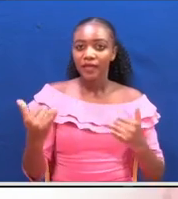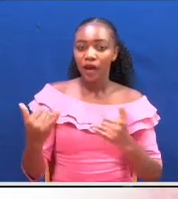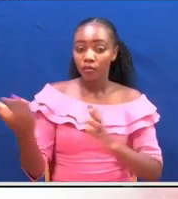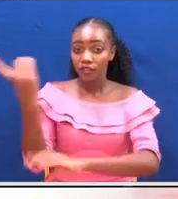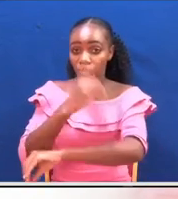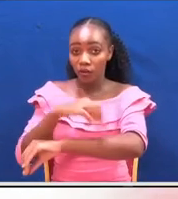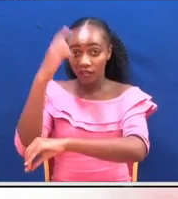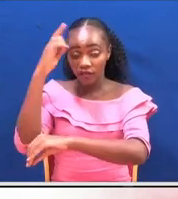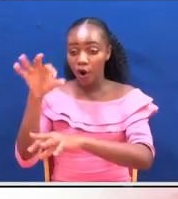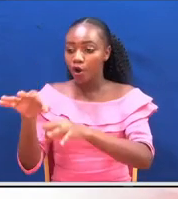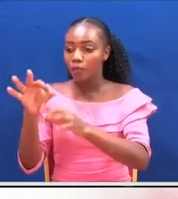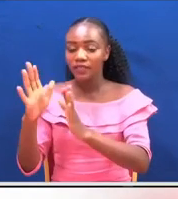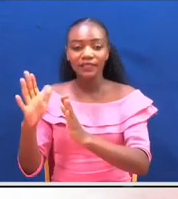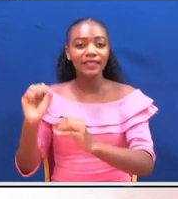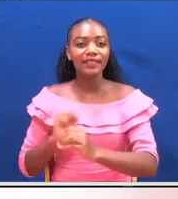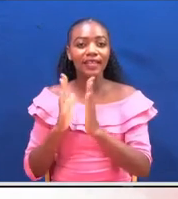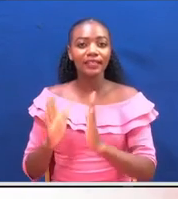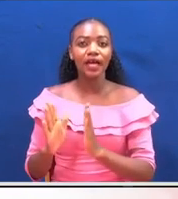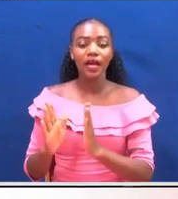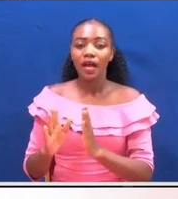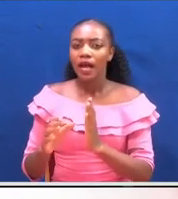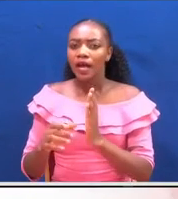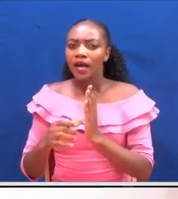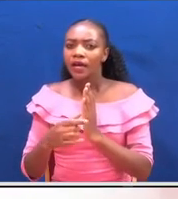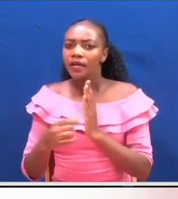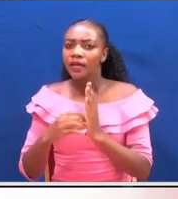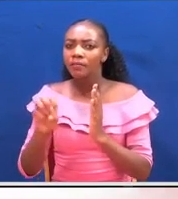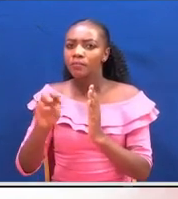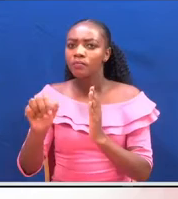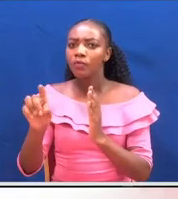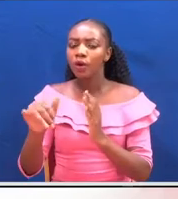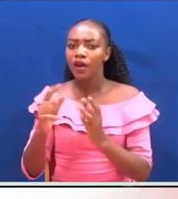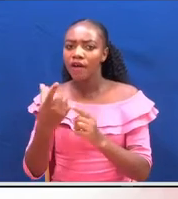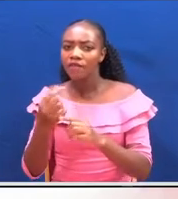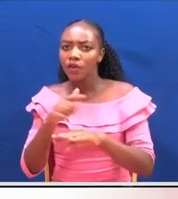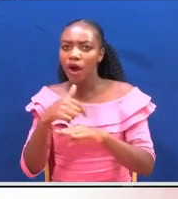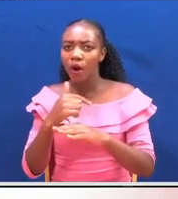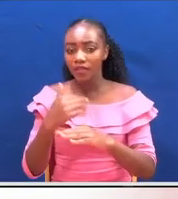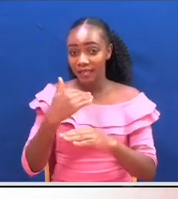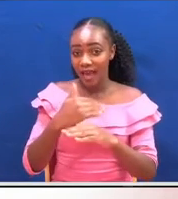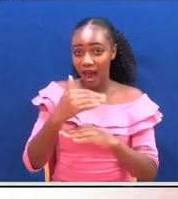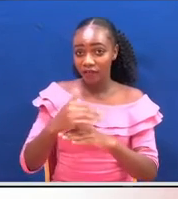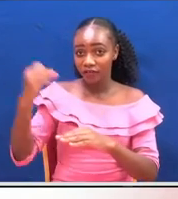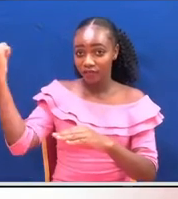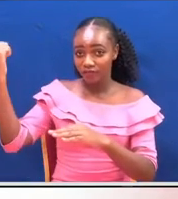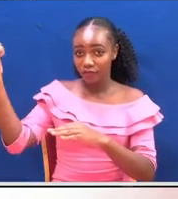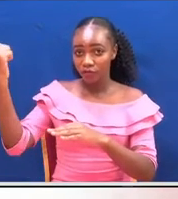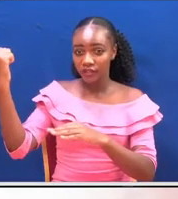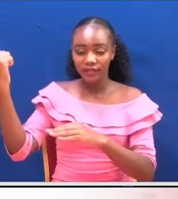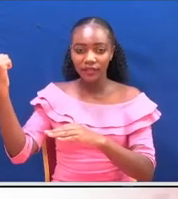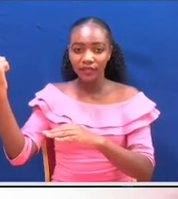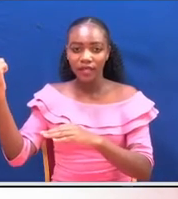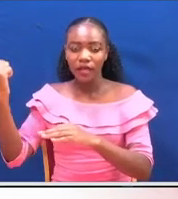Will die for nominated Senator Isaac Mwaura. Just hours after the registrar of political parties cut his ties with the party that nominated him